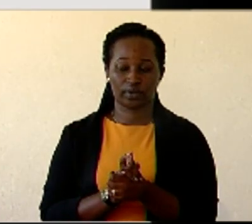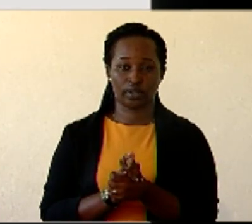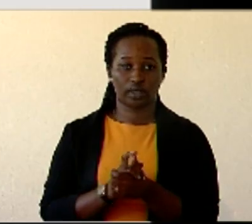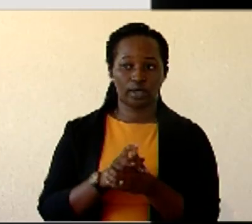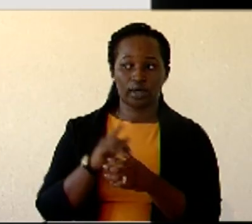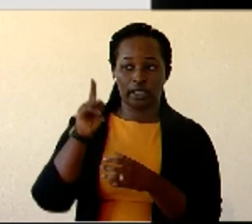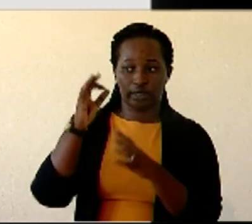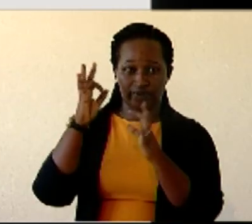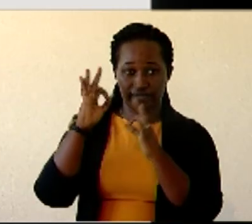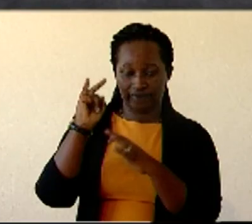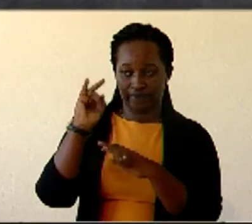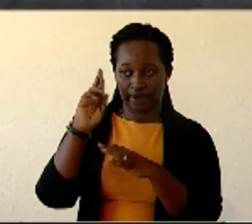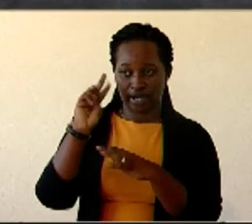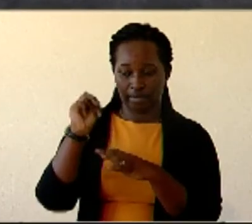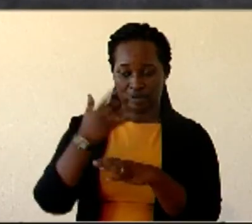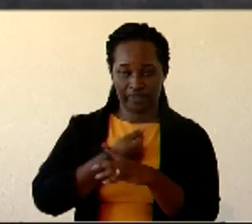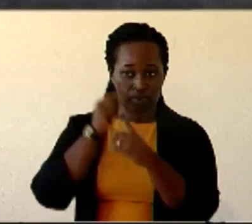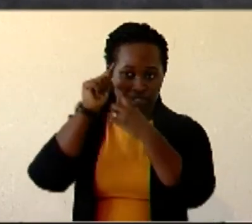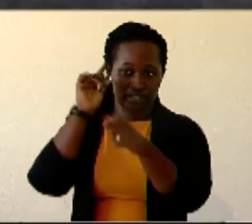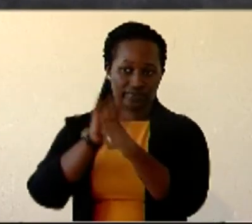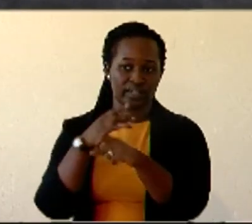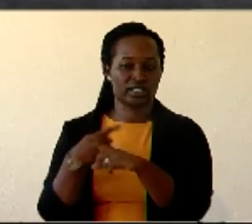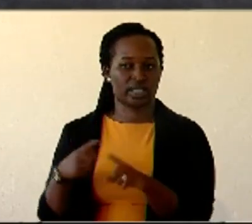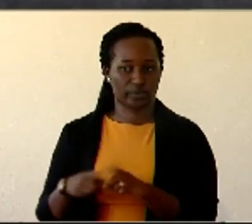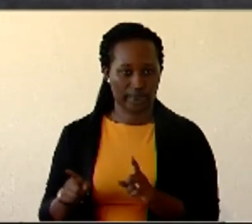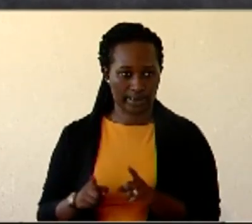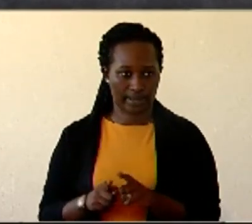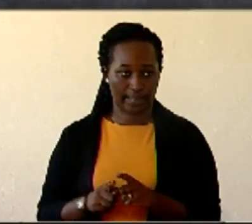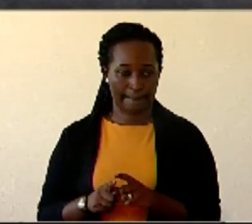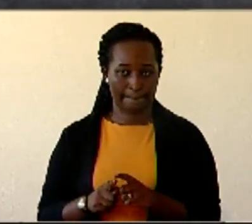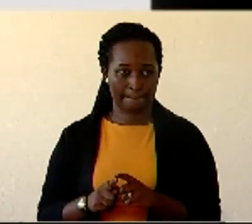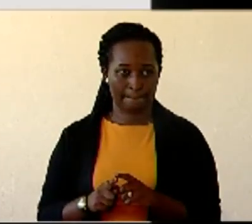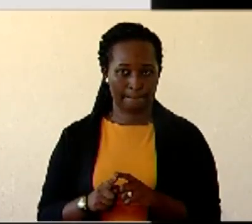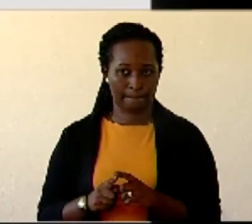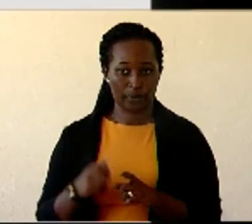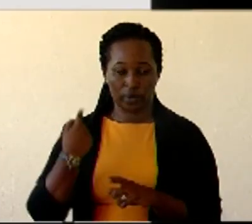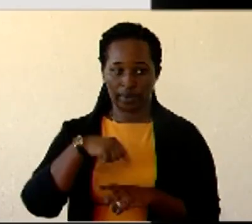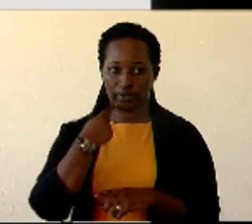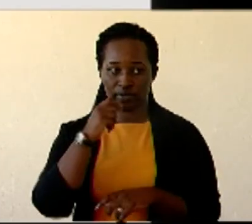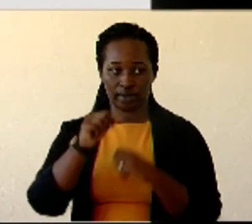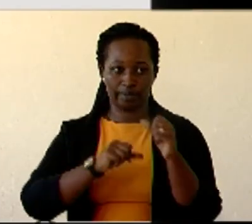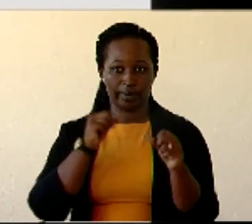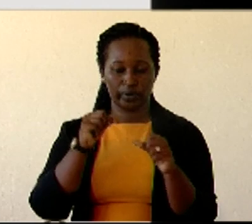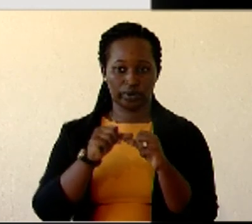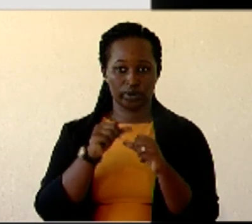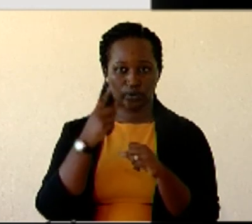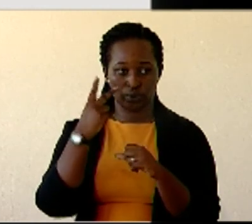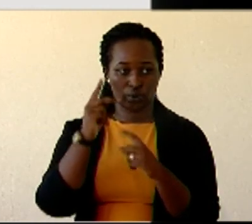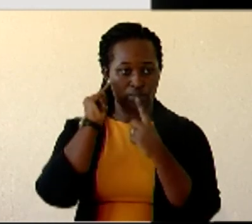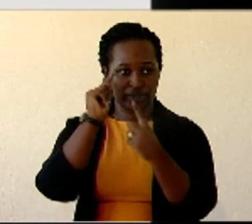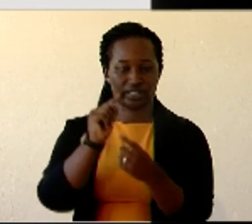has many objectives. It has many objectives. We shall talk about only two